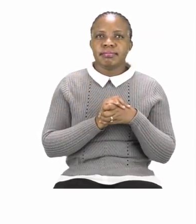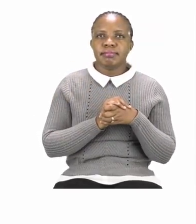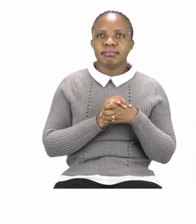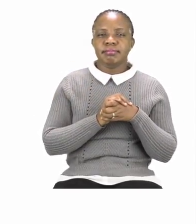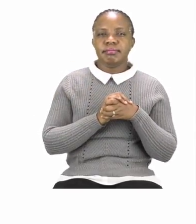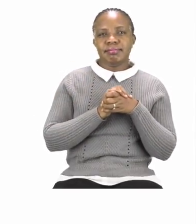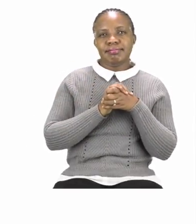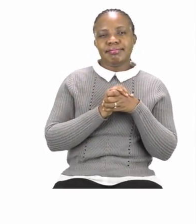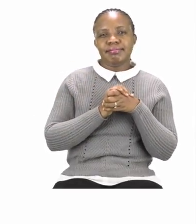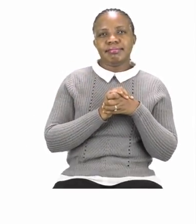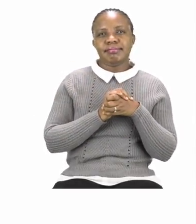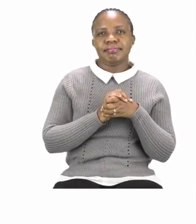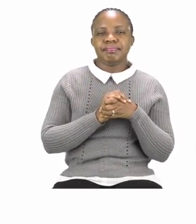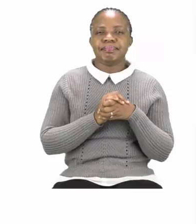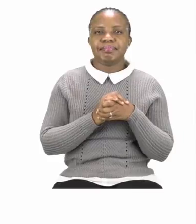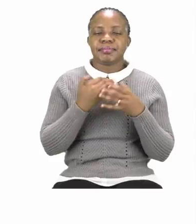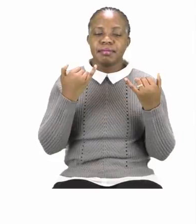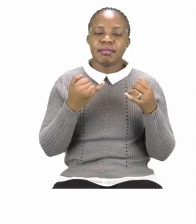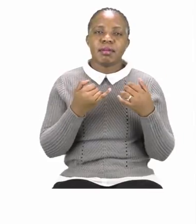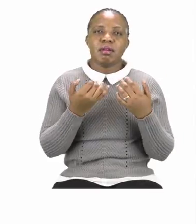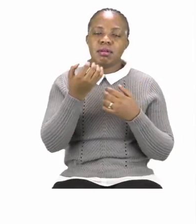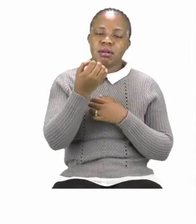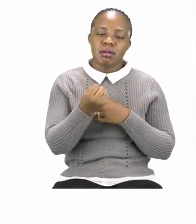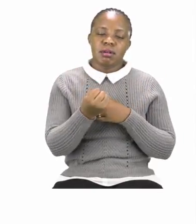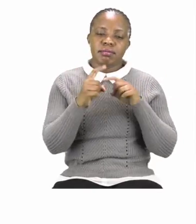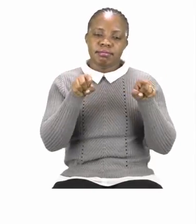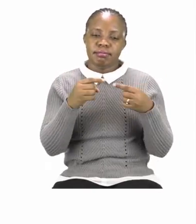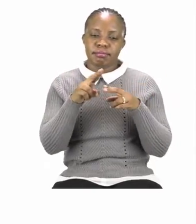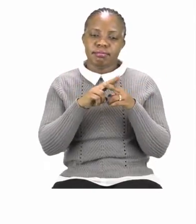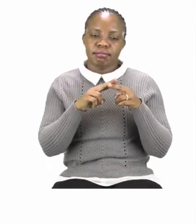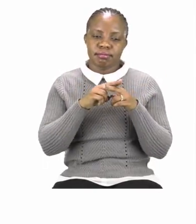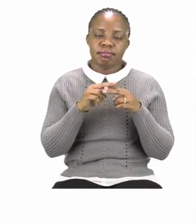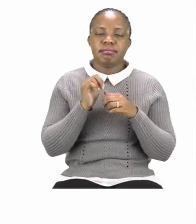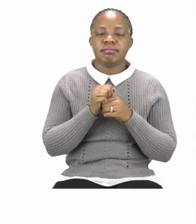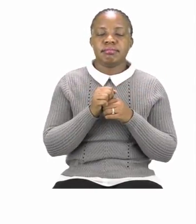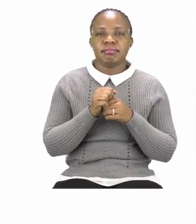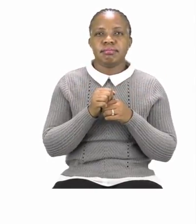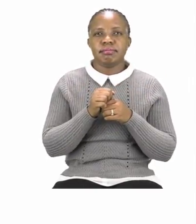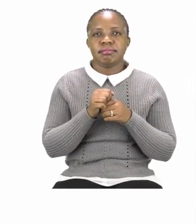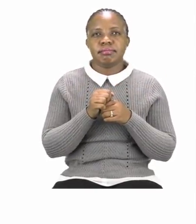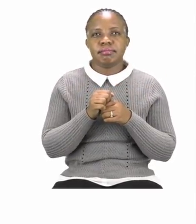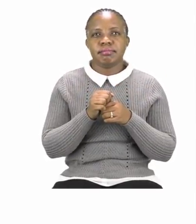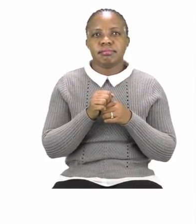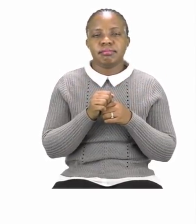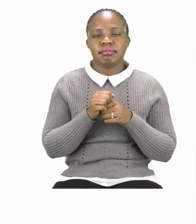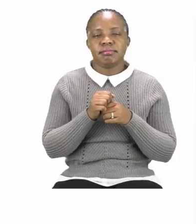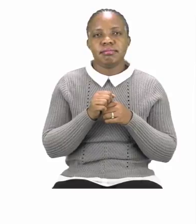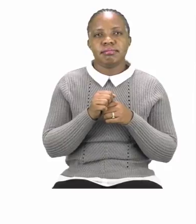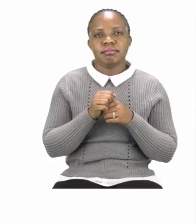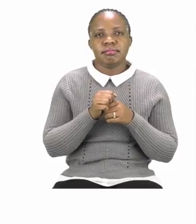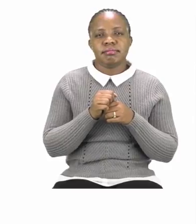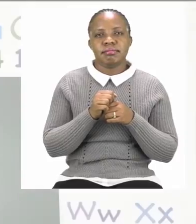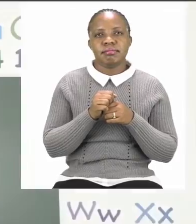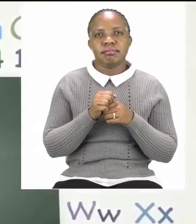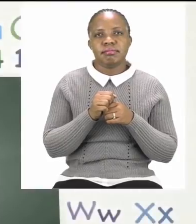Now on the table, we have our counters. The table is